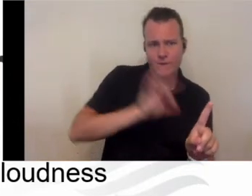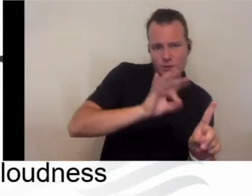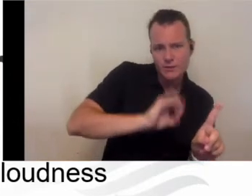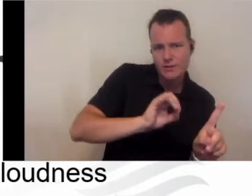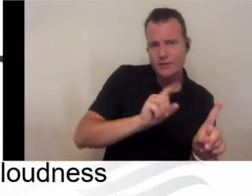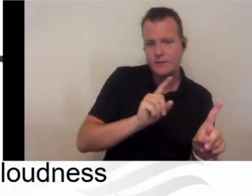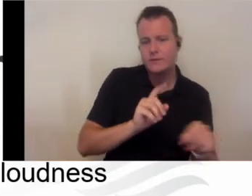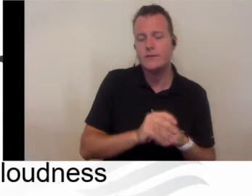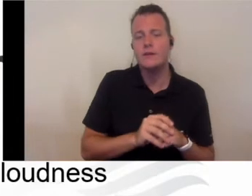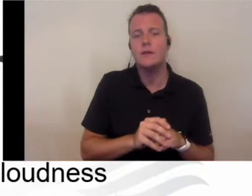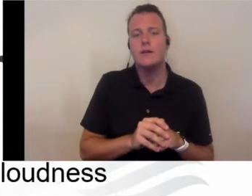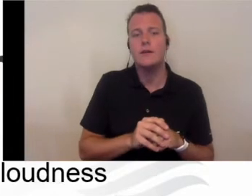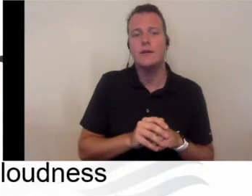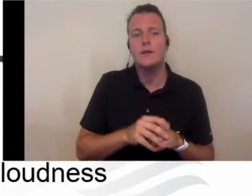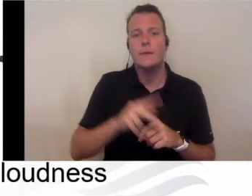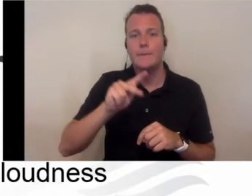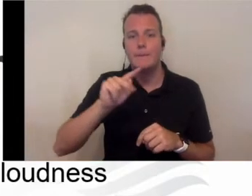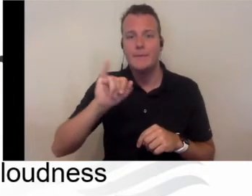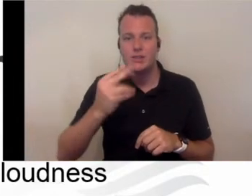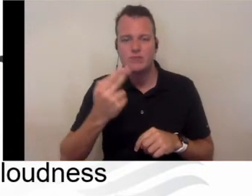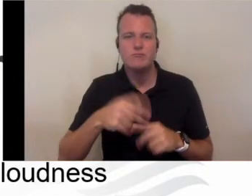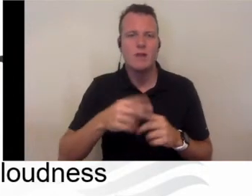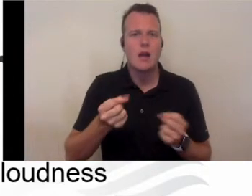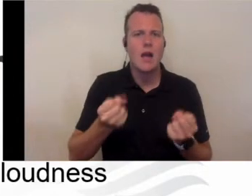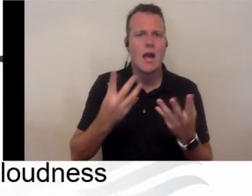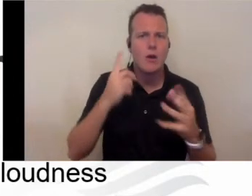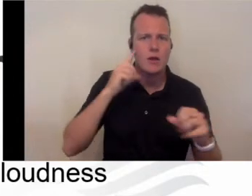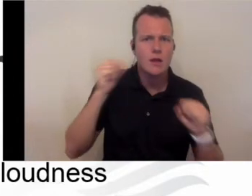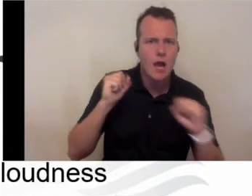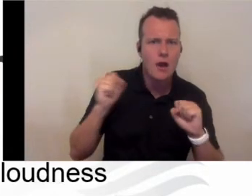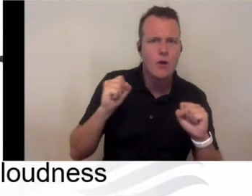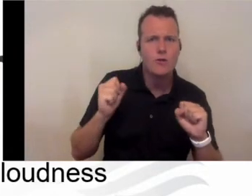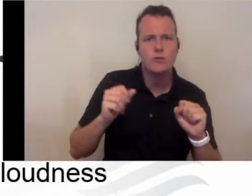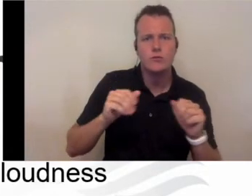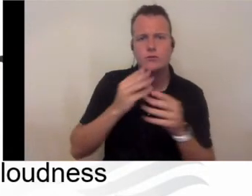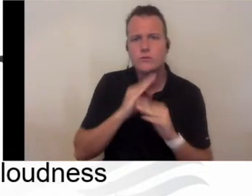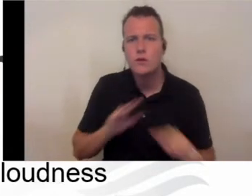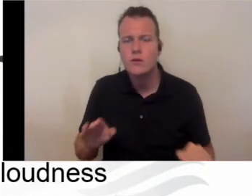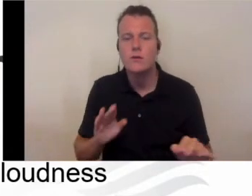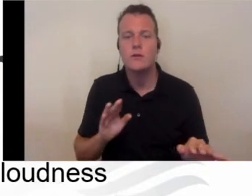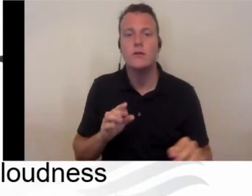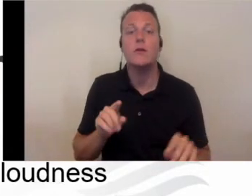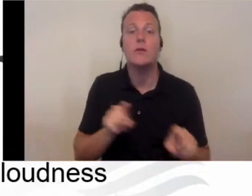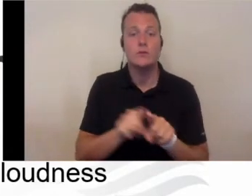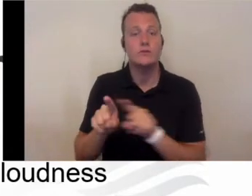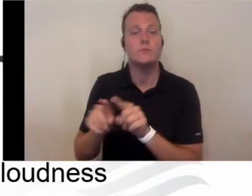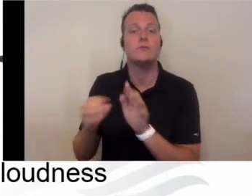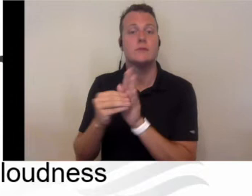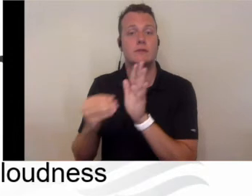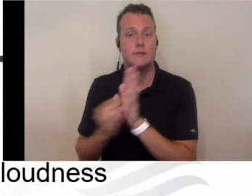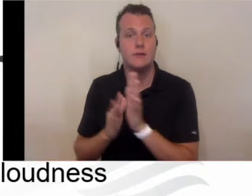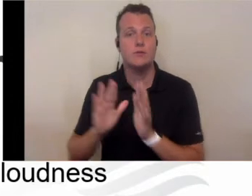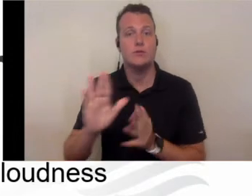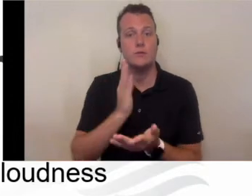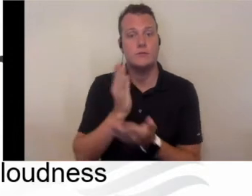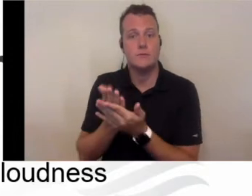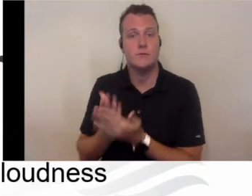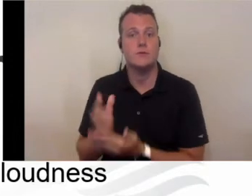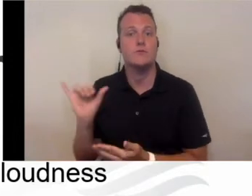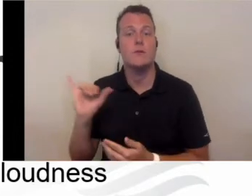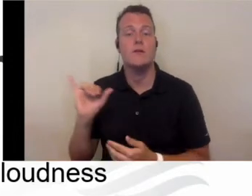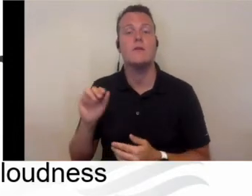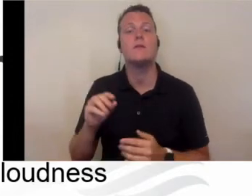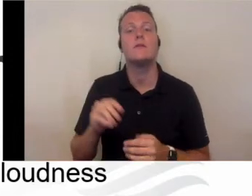to the patient. And then you would note that in the documentation, as well as if they have any response to minimum